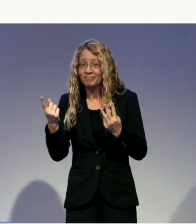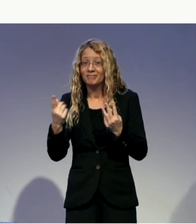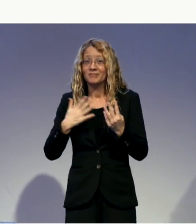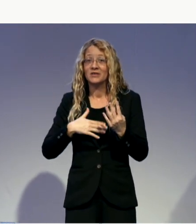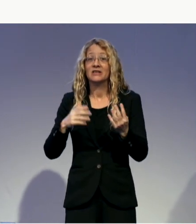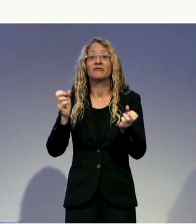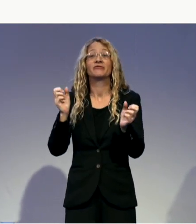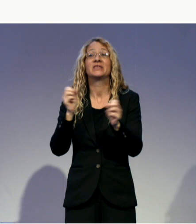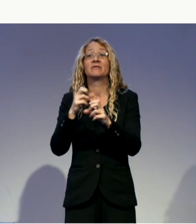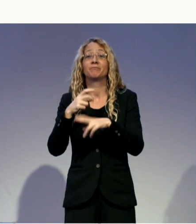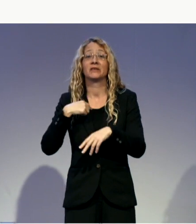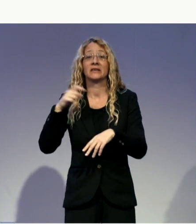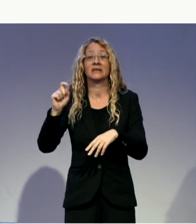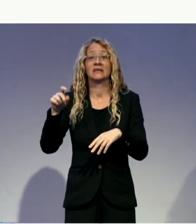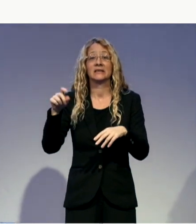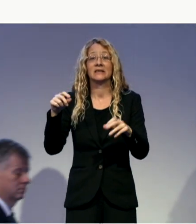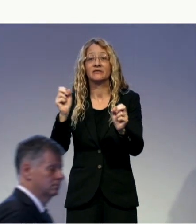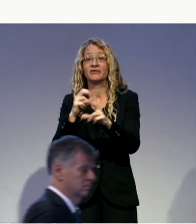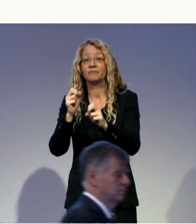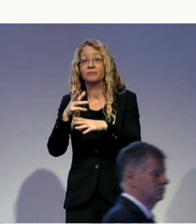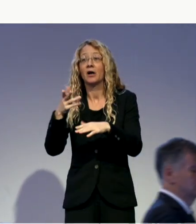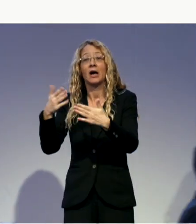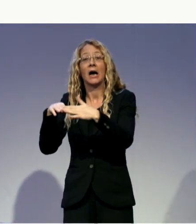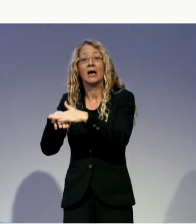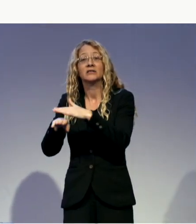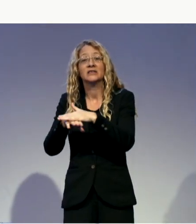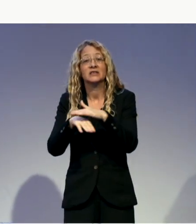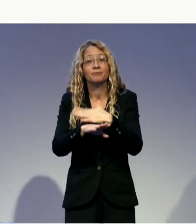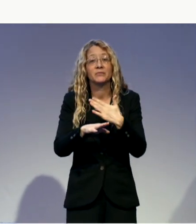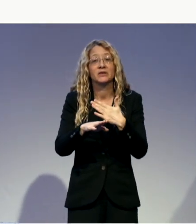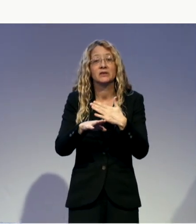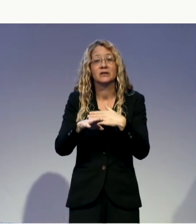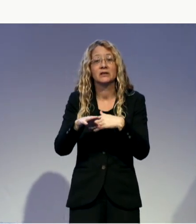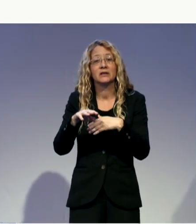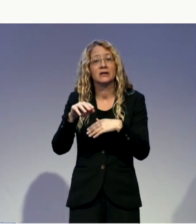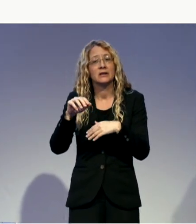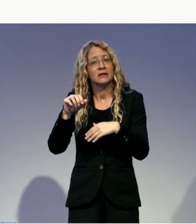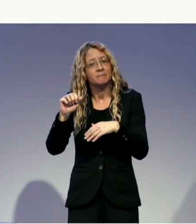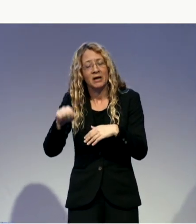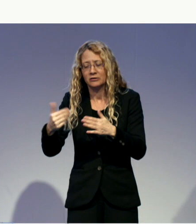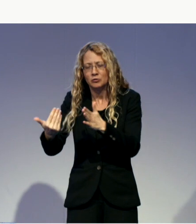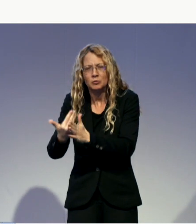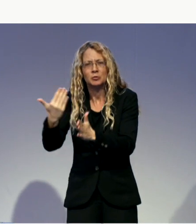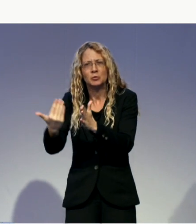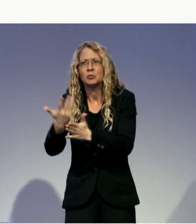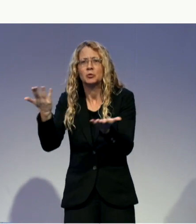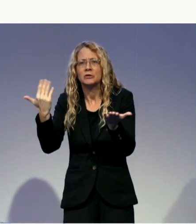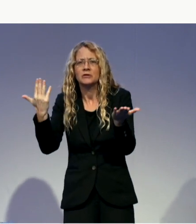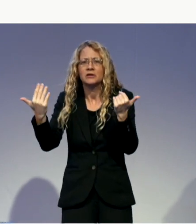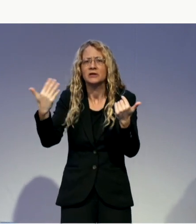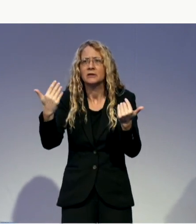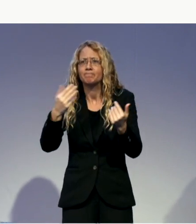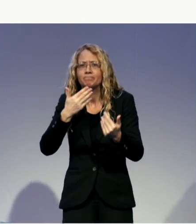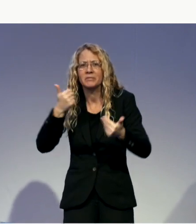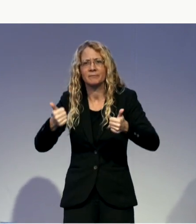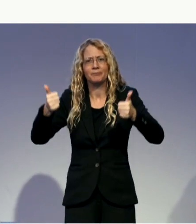a continuous journey, and we meant it. Please, please, please give us your feedback. Go to the Zero Project team.